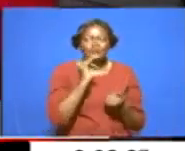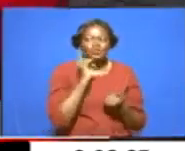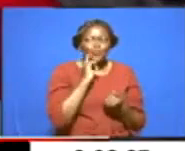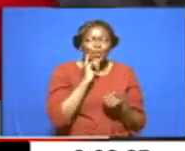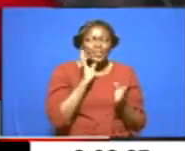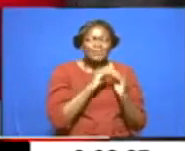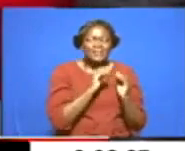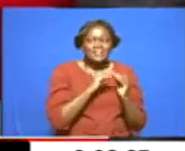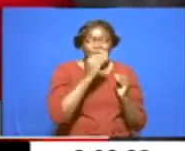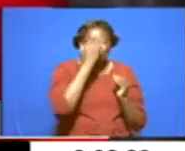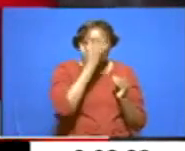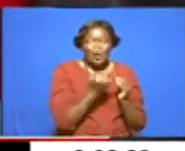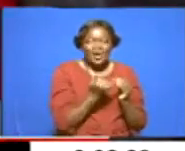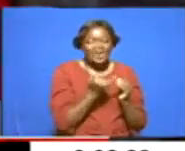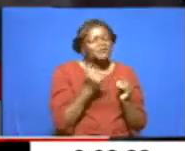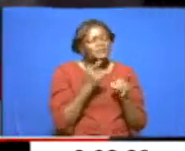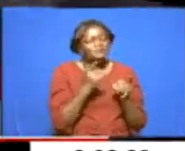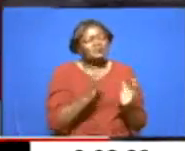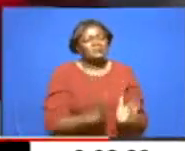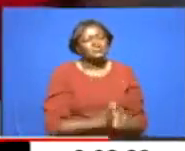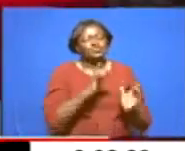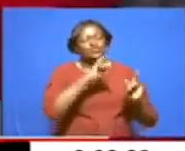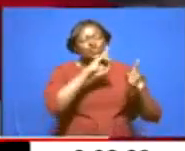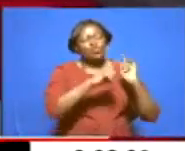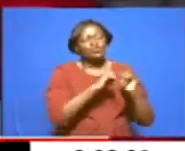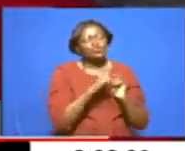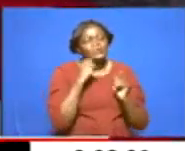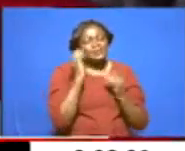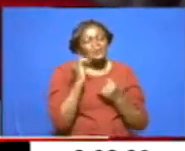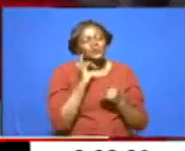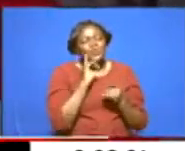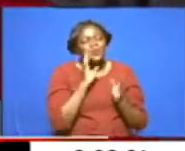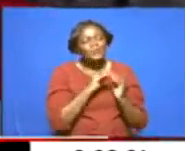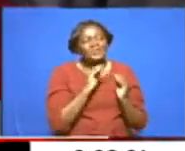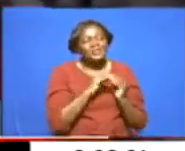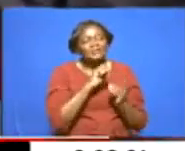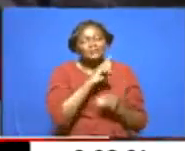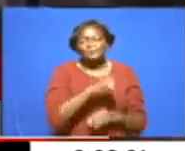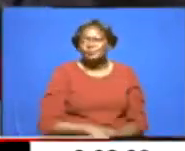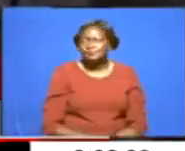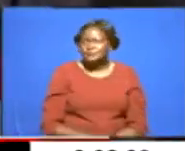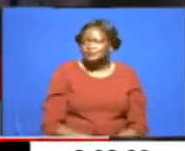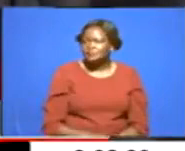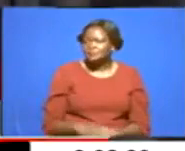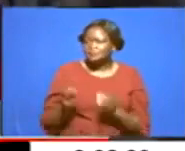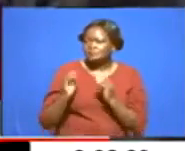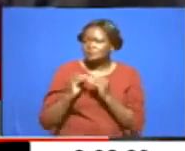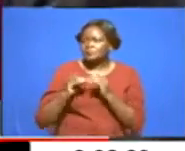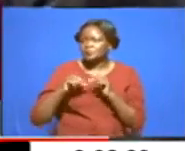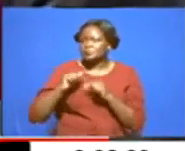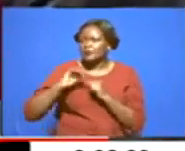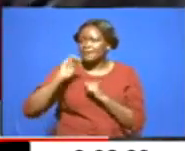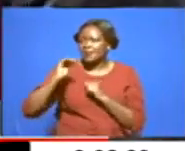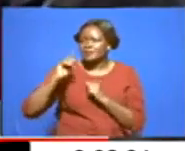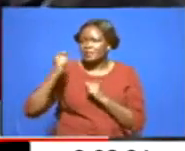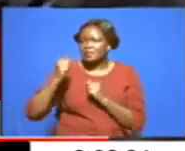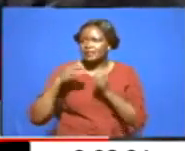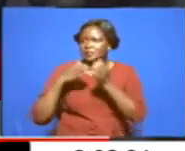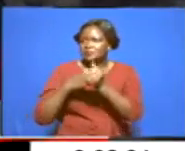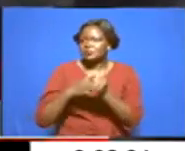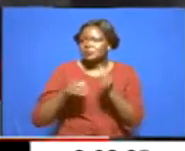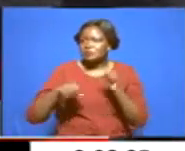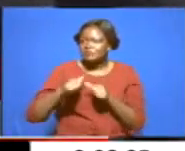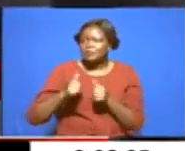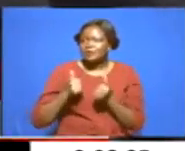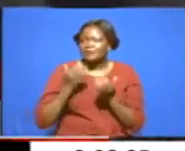because that's the general question on who is expected tomorrow in the meeting. Tomorrow's meeting is about Mount Kenya leadership. It's about the